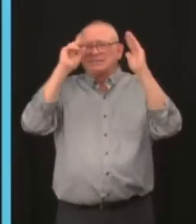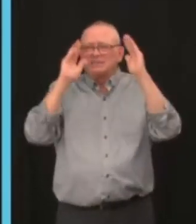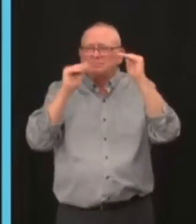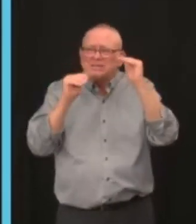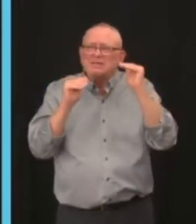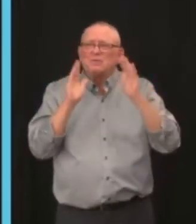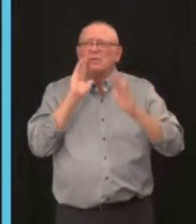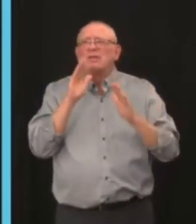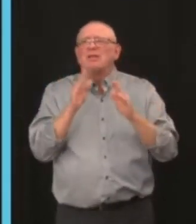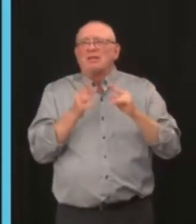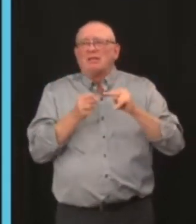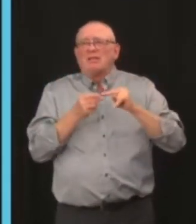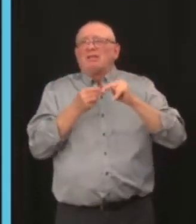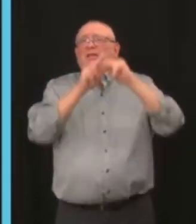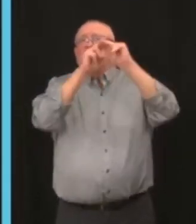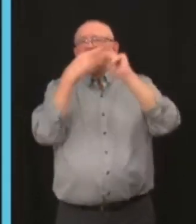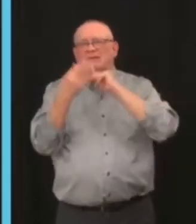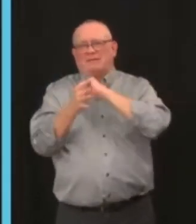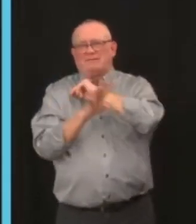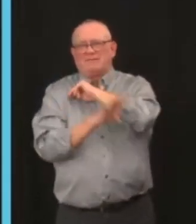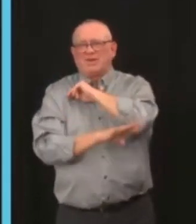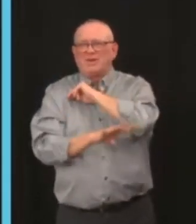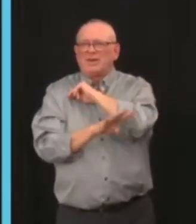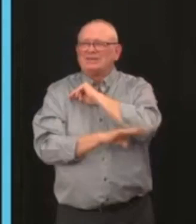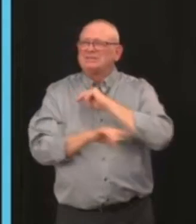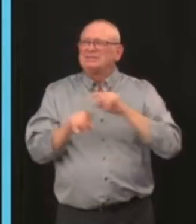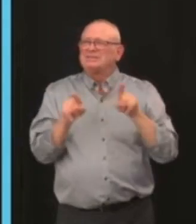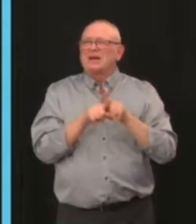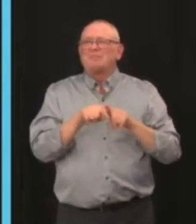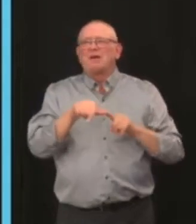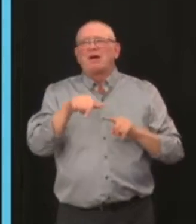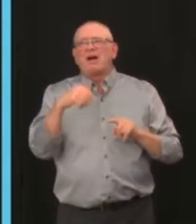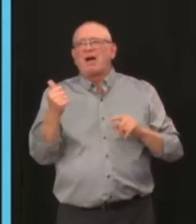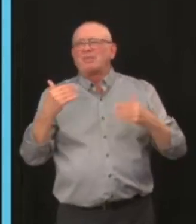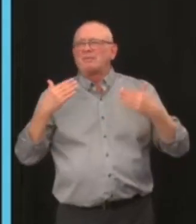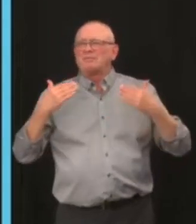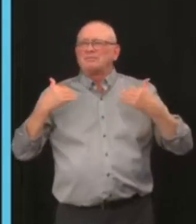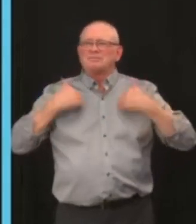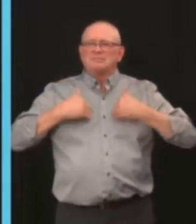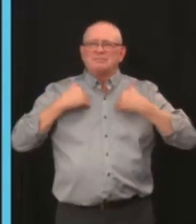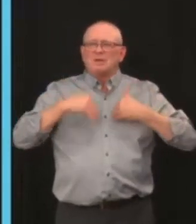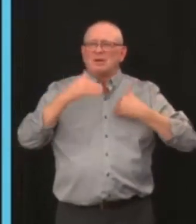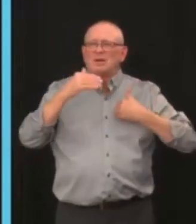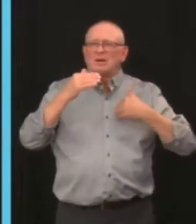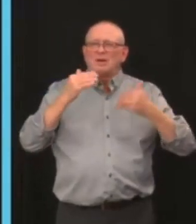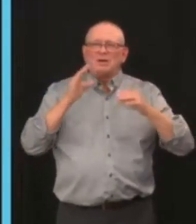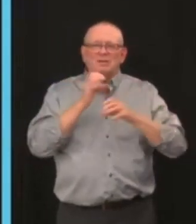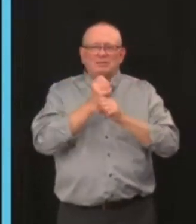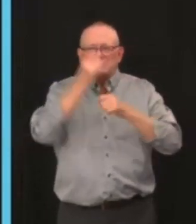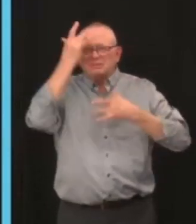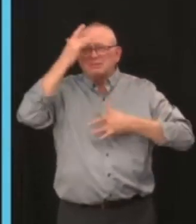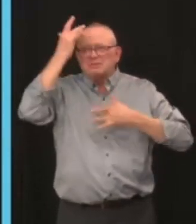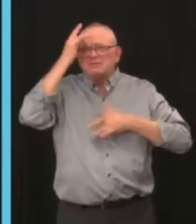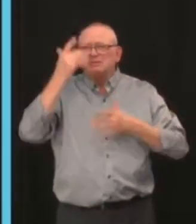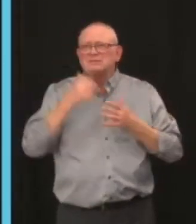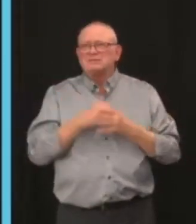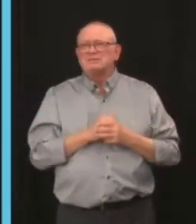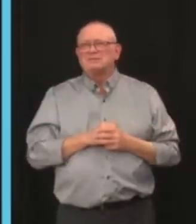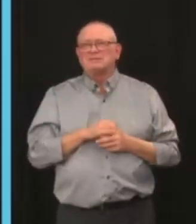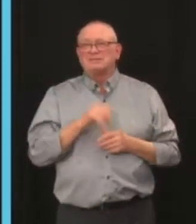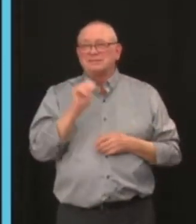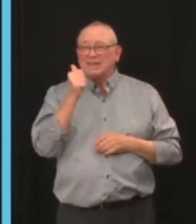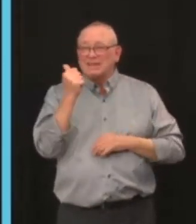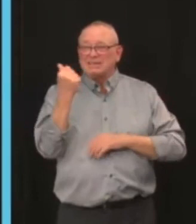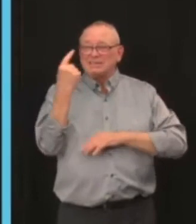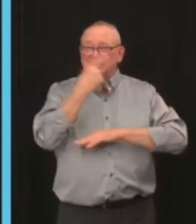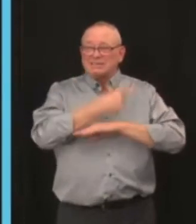in the fall with other respiratory viruses. And these deaths are a reminder that it is a very serious disease for many people,